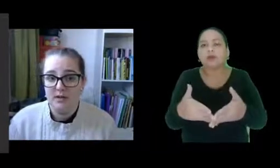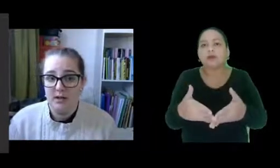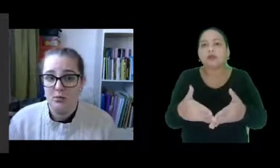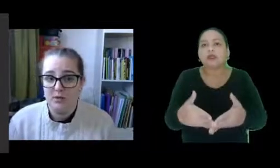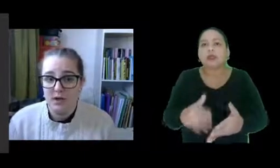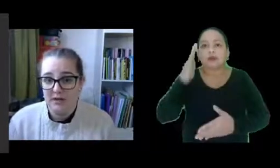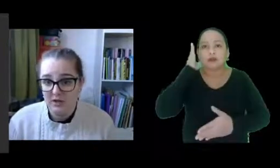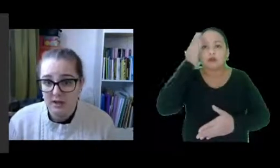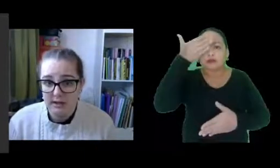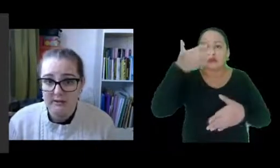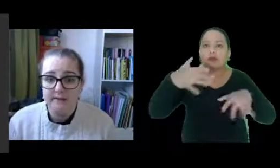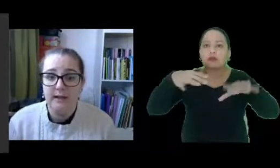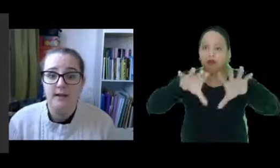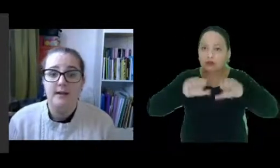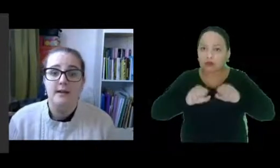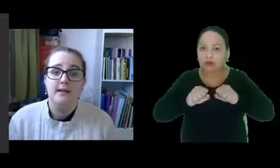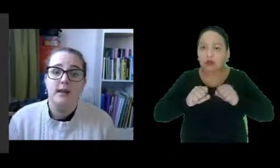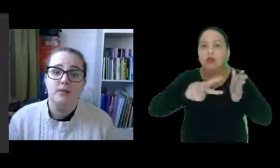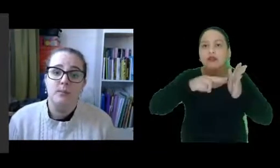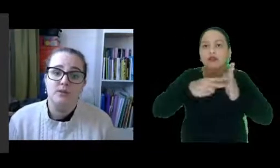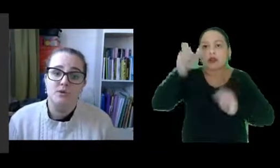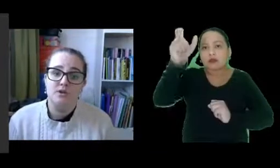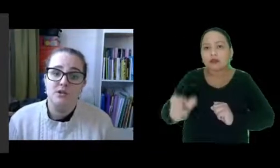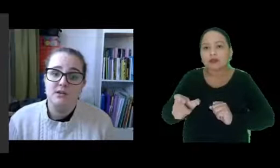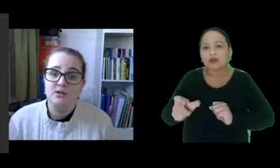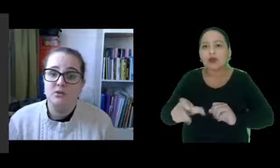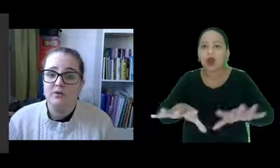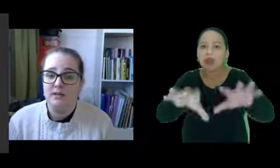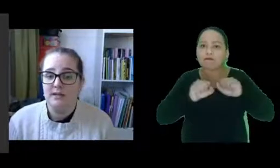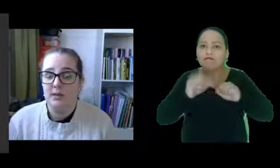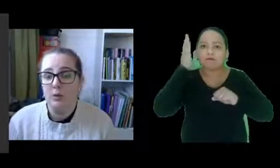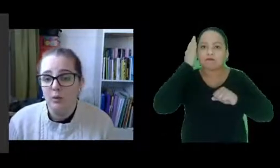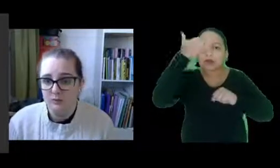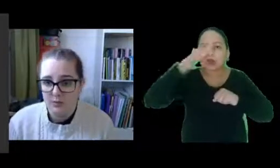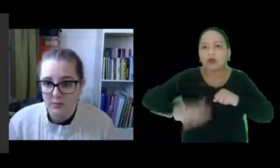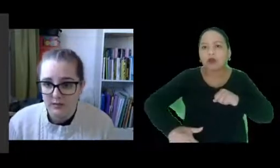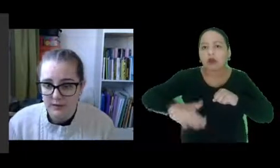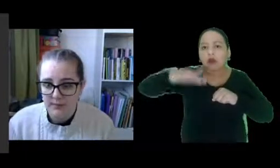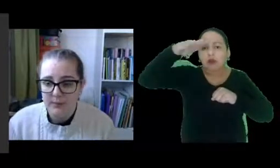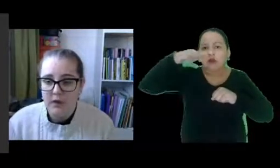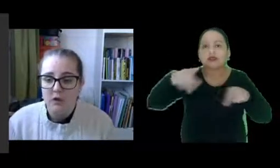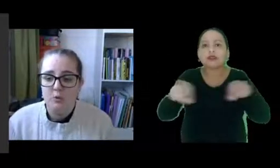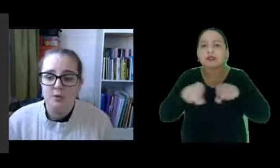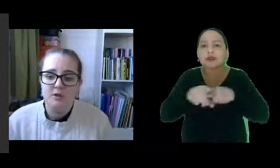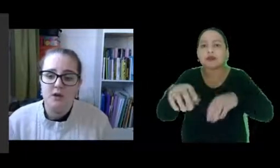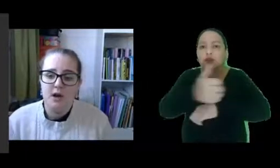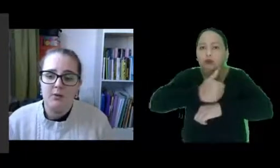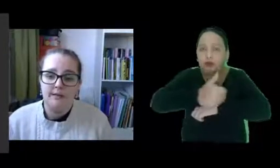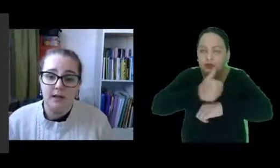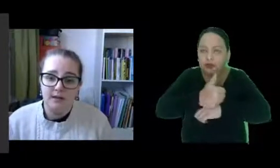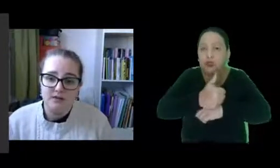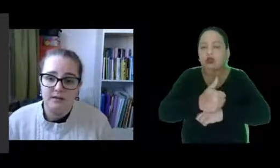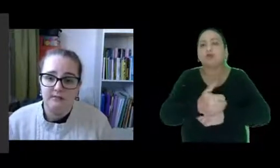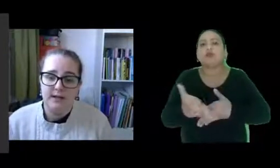previously. Here we will emphasize the acquired deafness, which is when the person acquires the deafness throughout